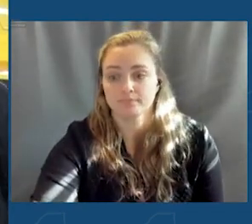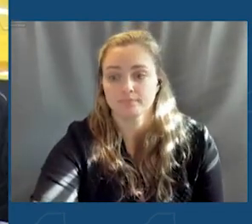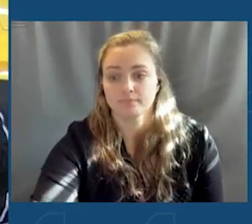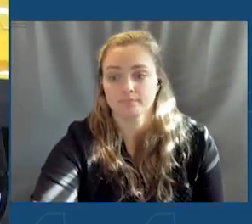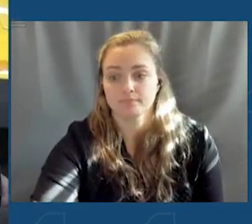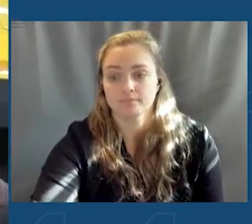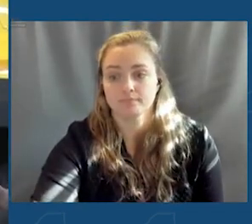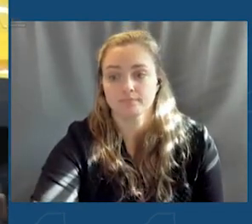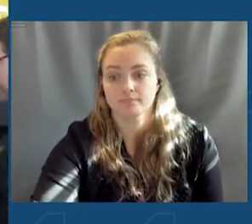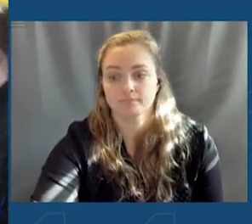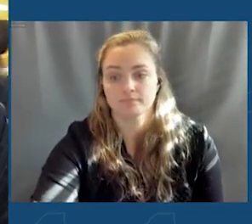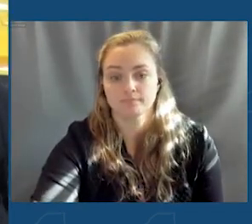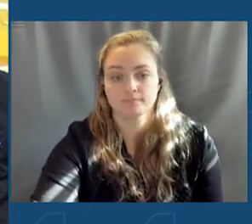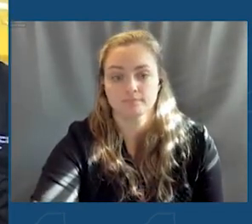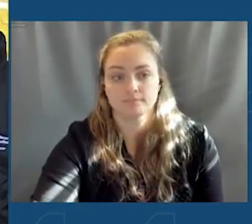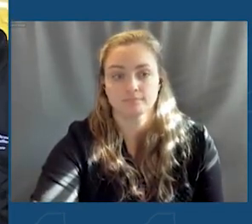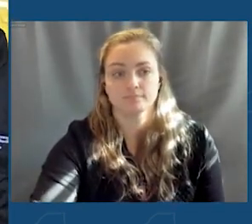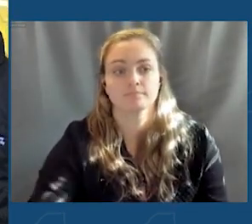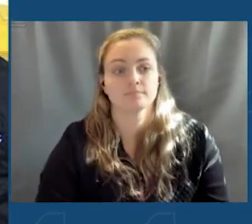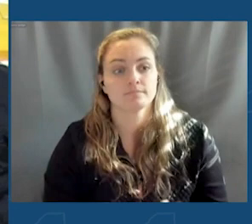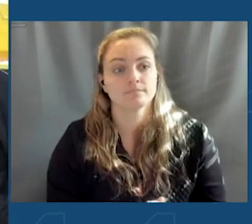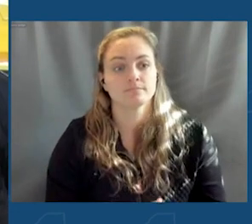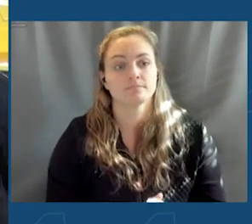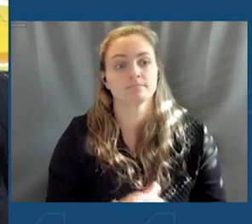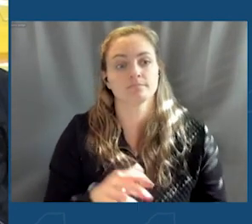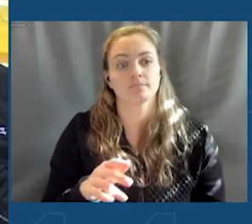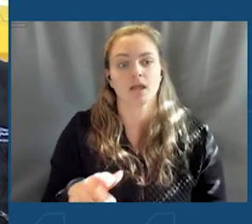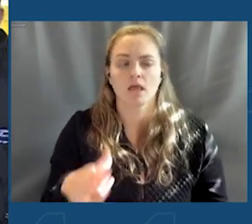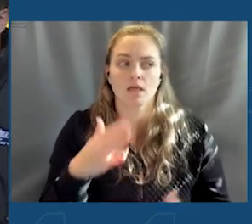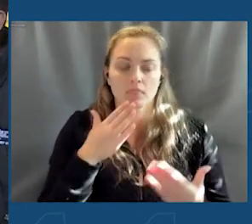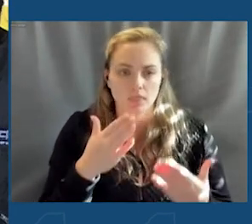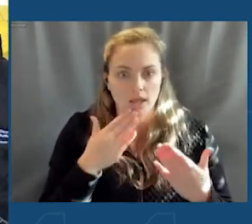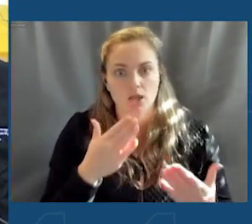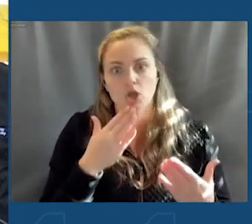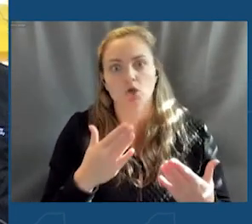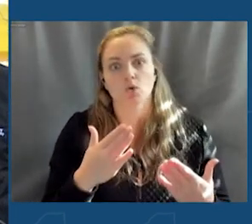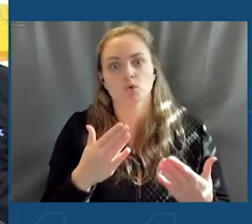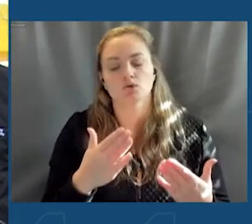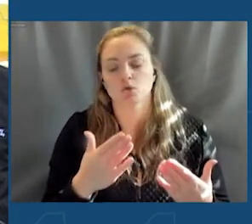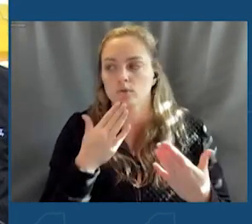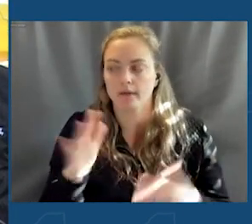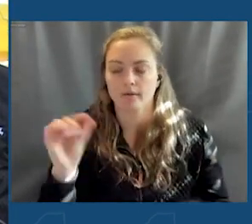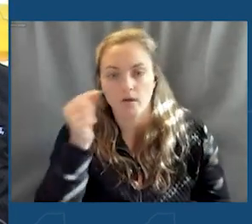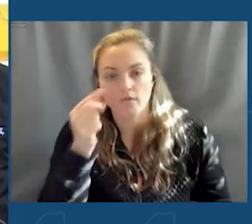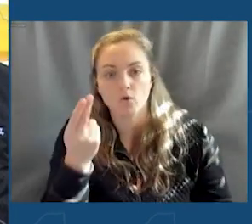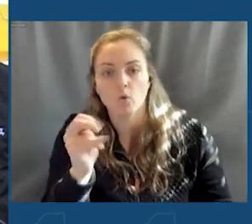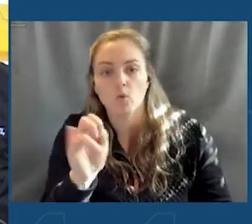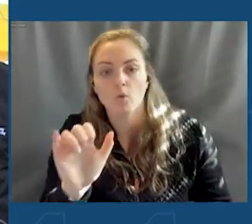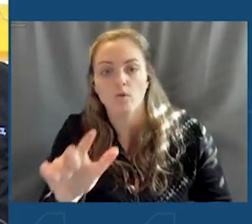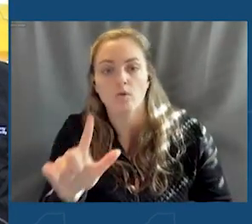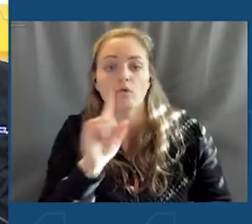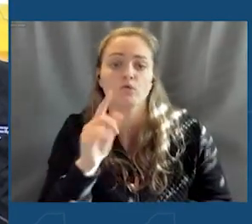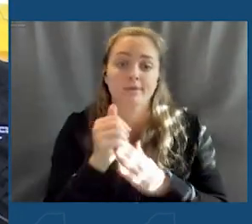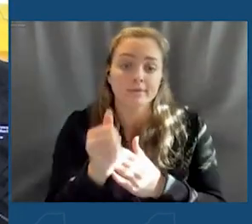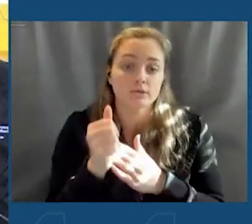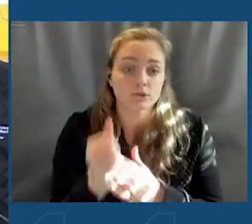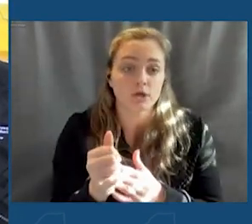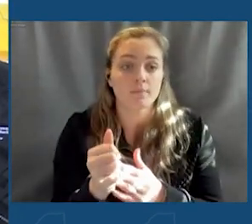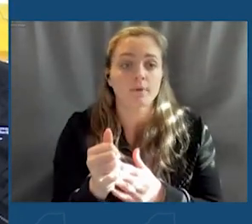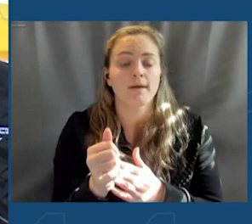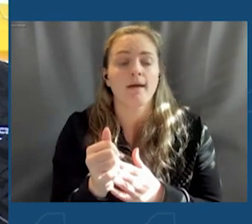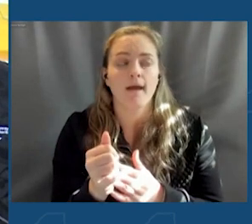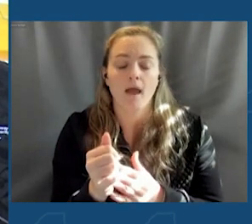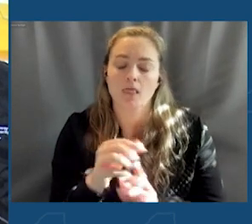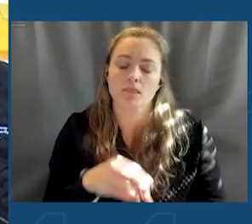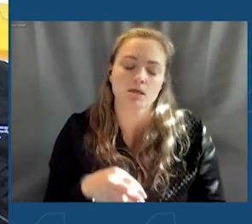Thank you very much, County Executive Poloncarz, and I want to thank Governor Hochul for her leadership and the